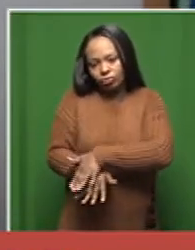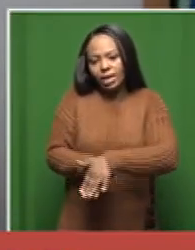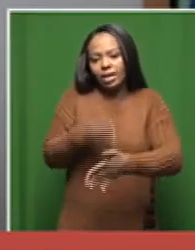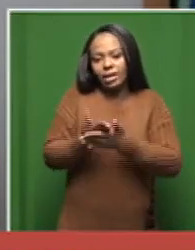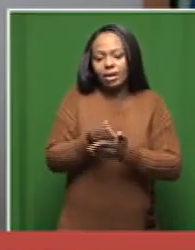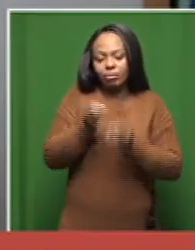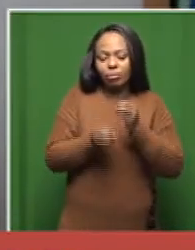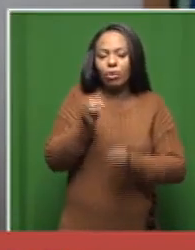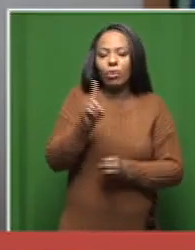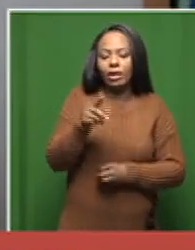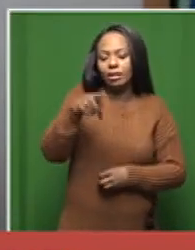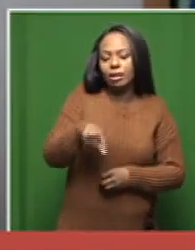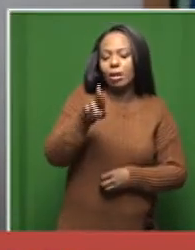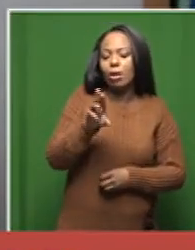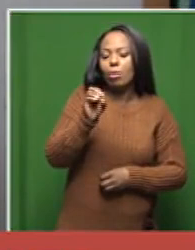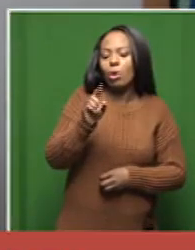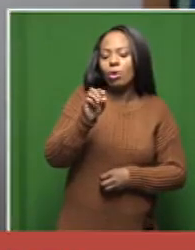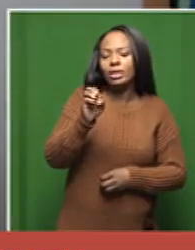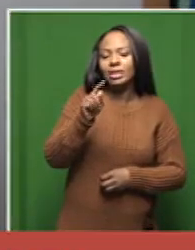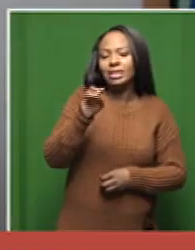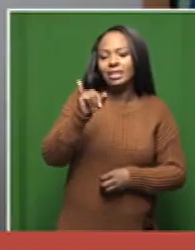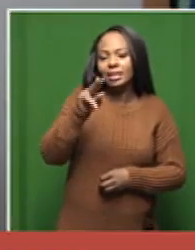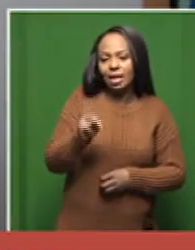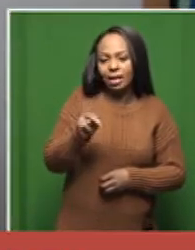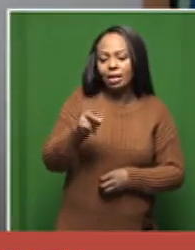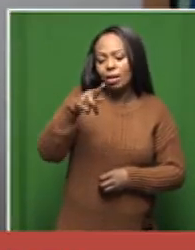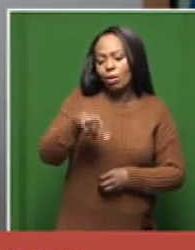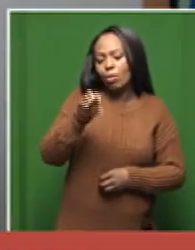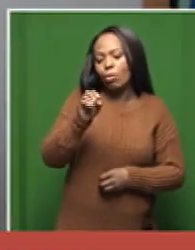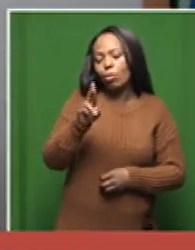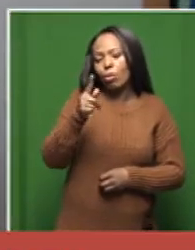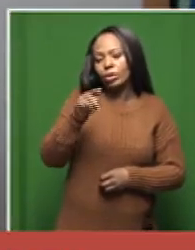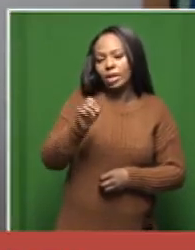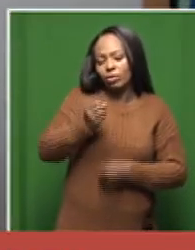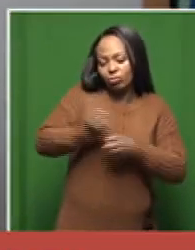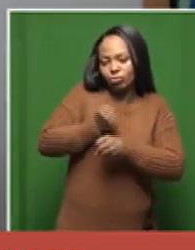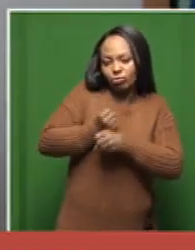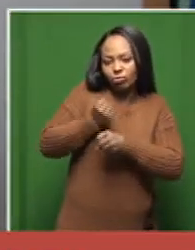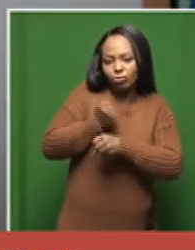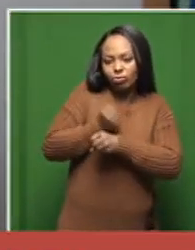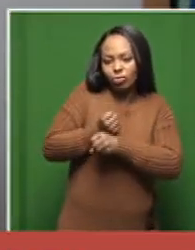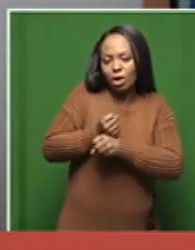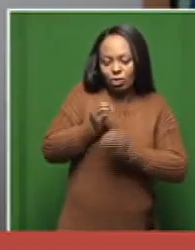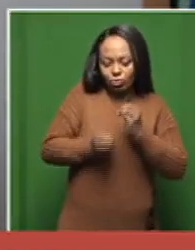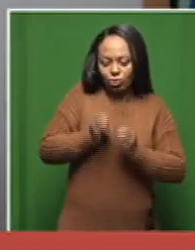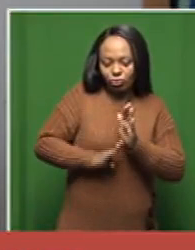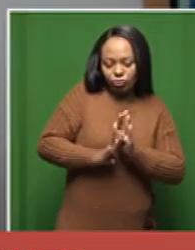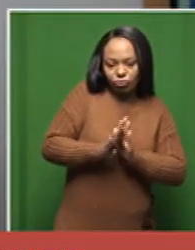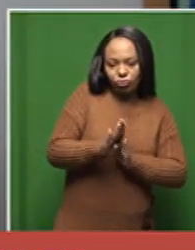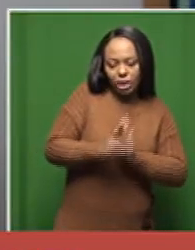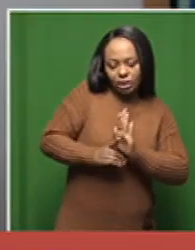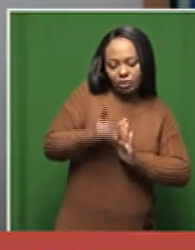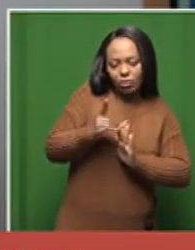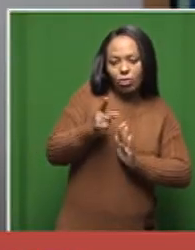there. That protein then stimulates the immune system, and that educates the immune system that if you do get that